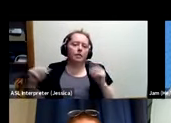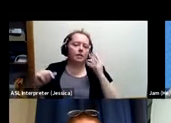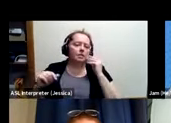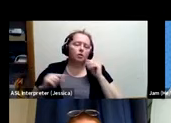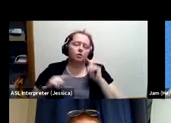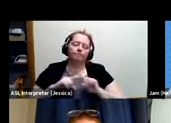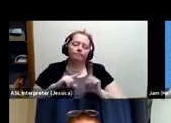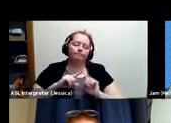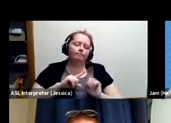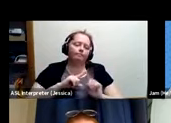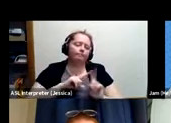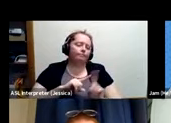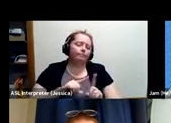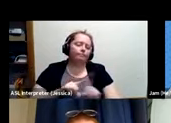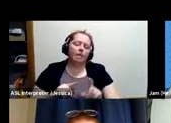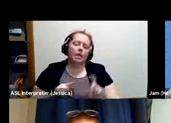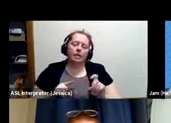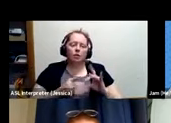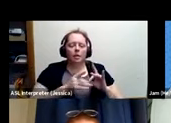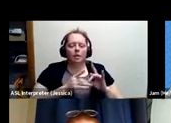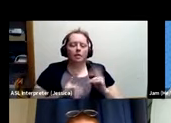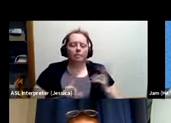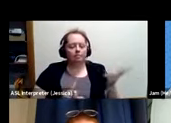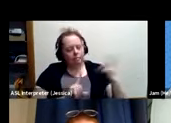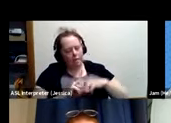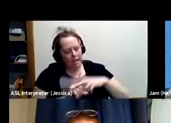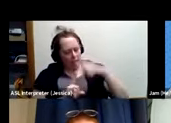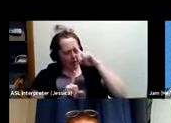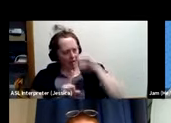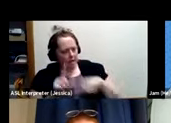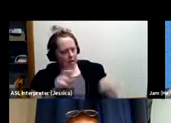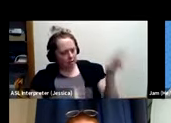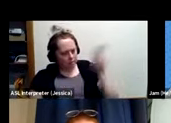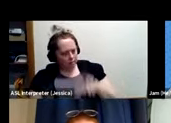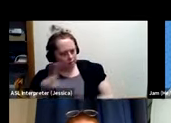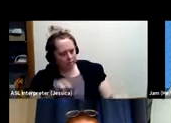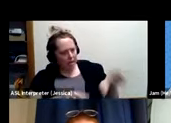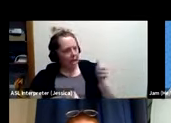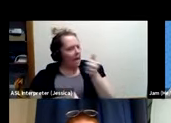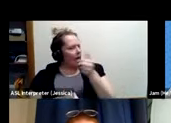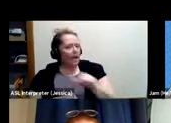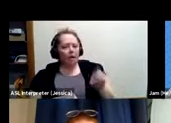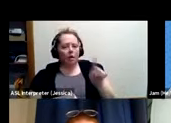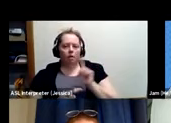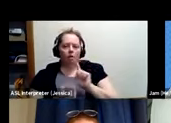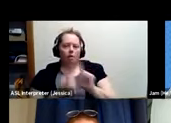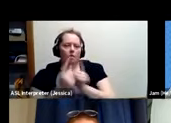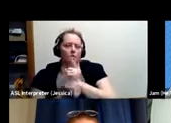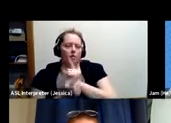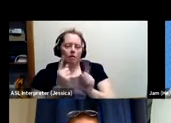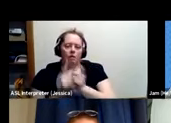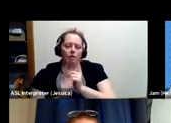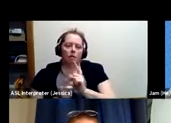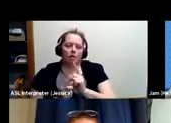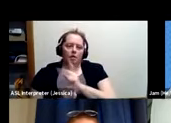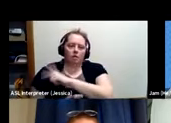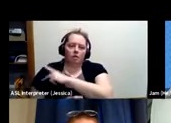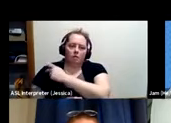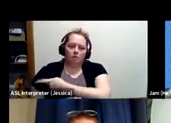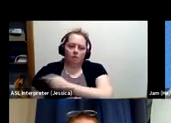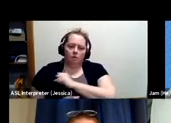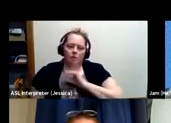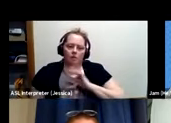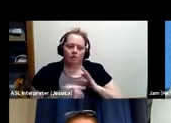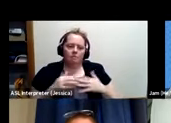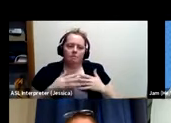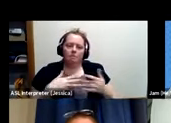comes in, to your fellow members of staff, to every person you meet on the street. Just make it part of your own lived experience and